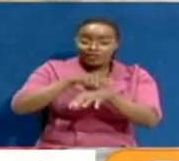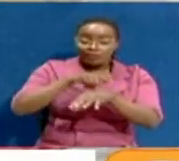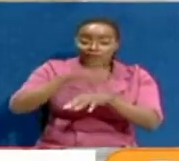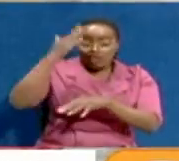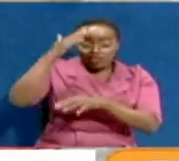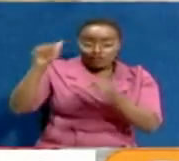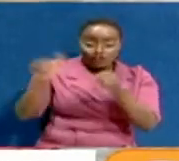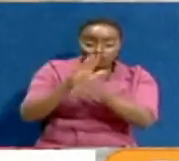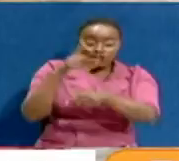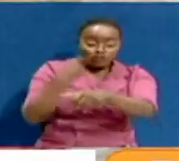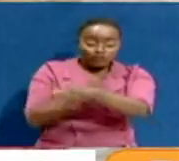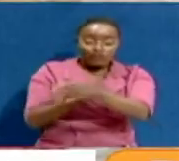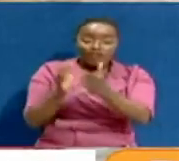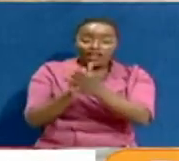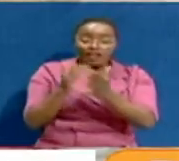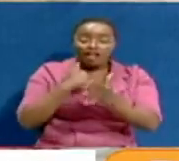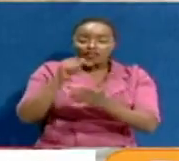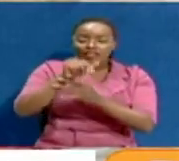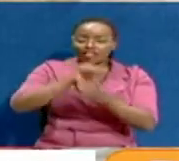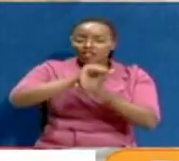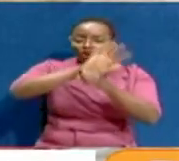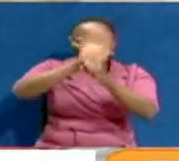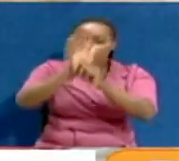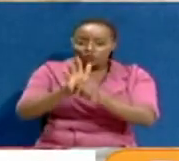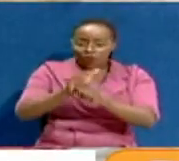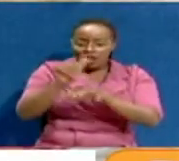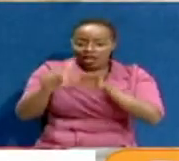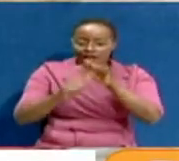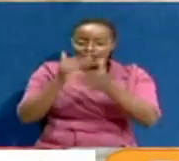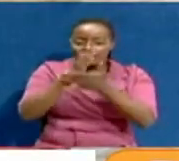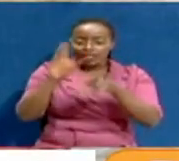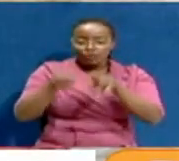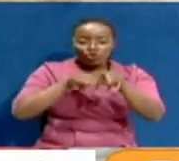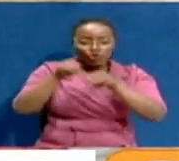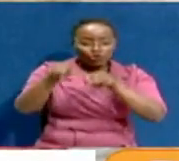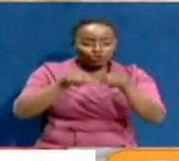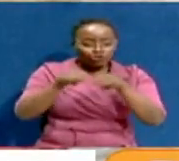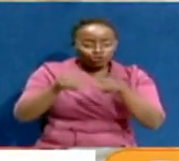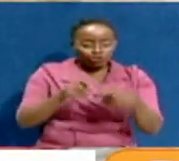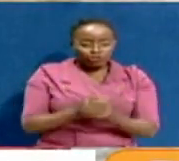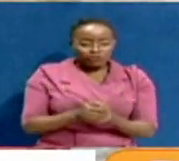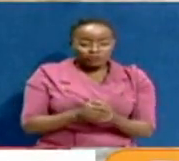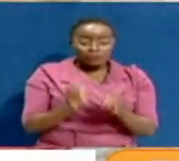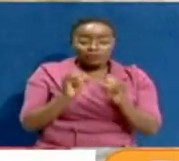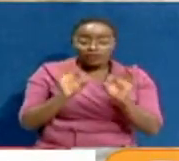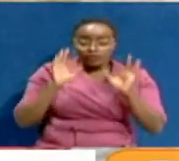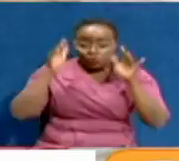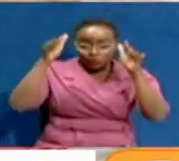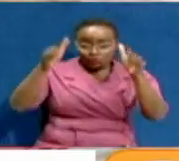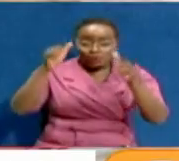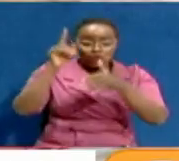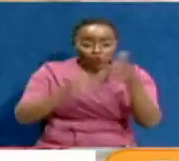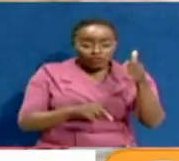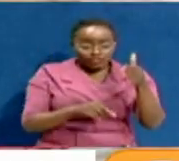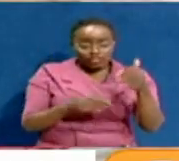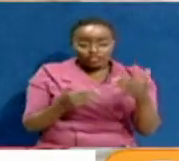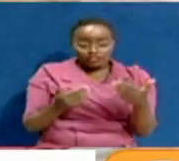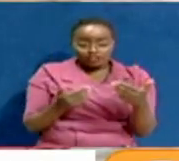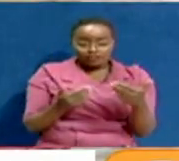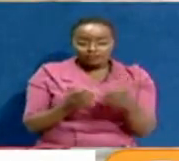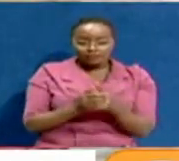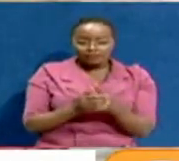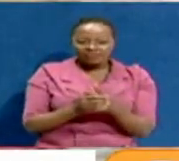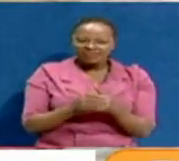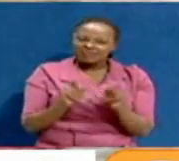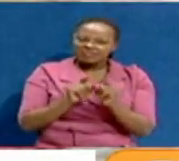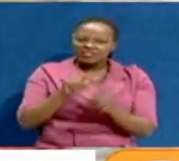fully vaccinated and we have this pandemic under some control. So if we look at the